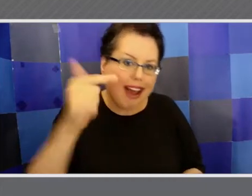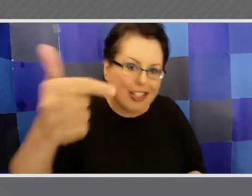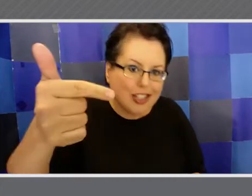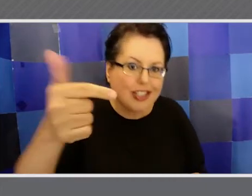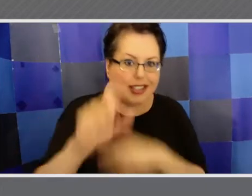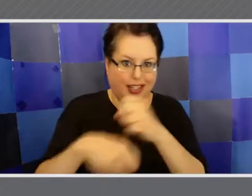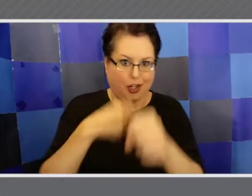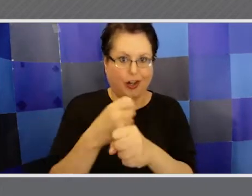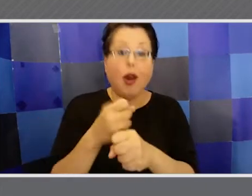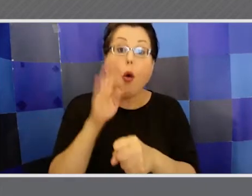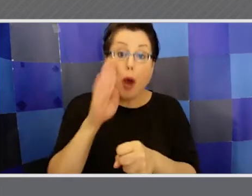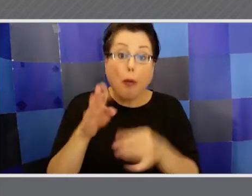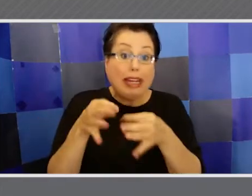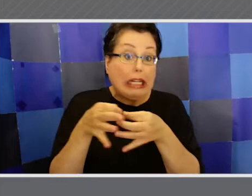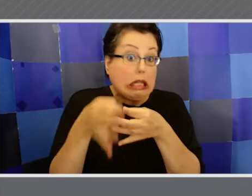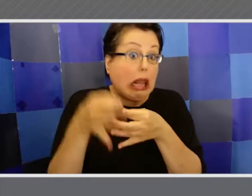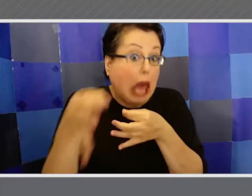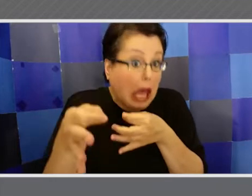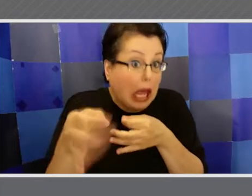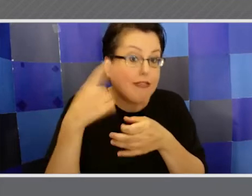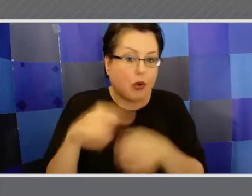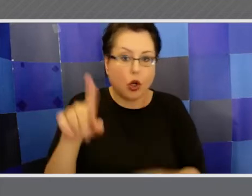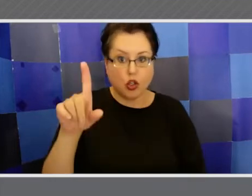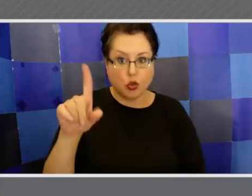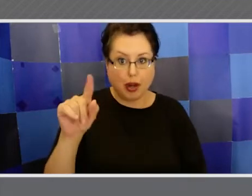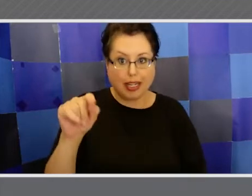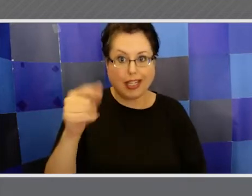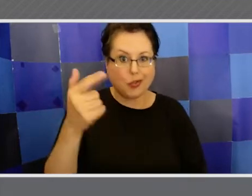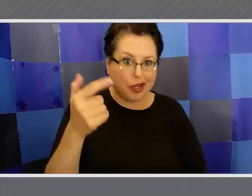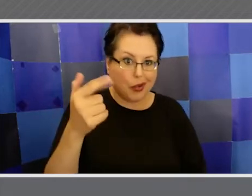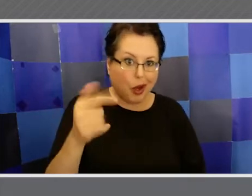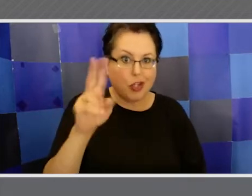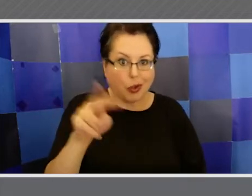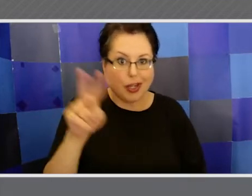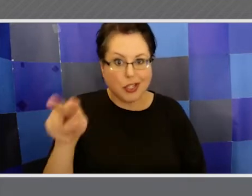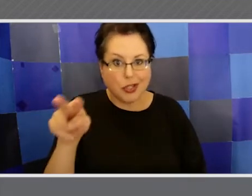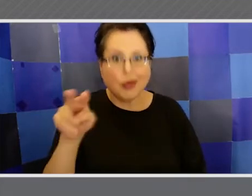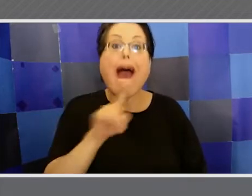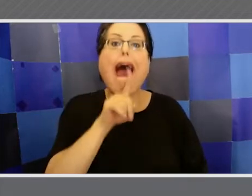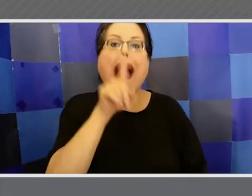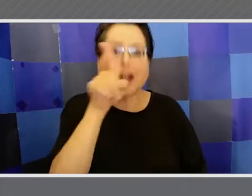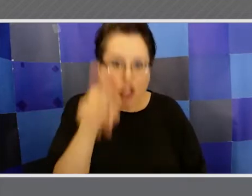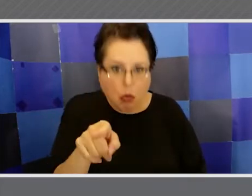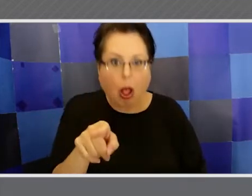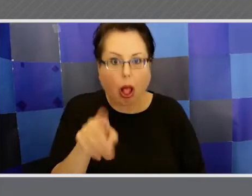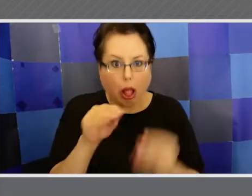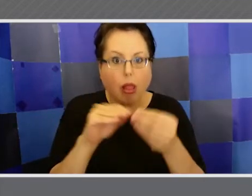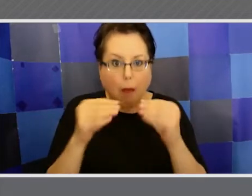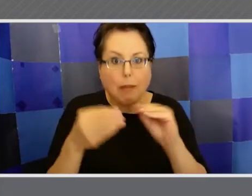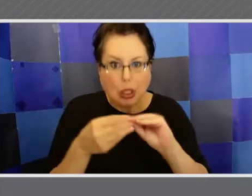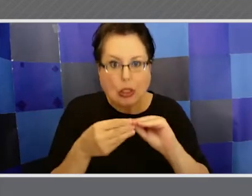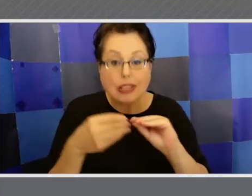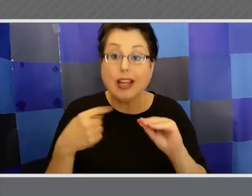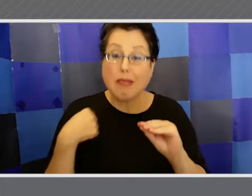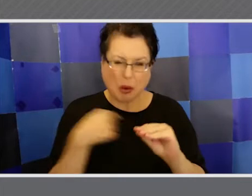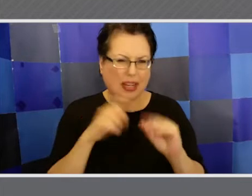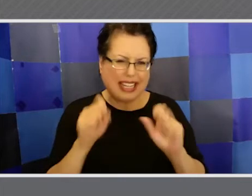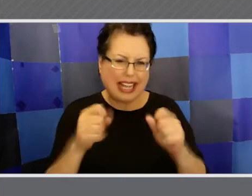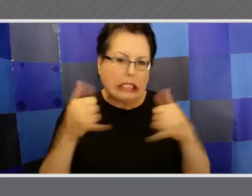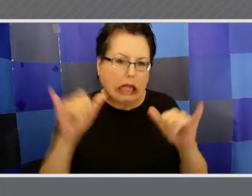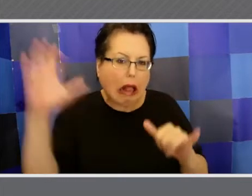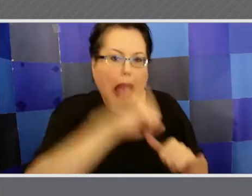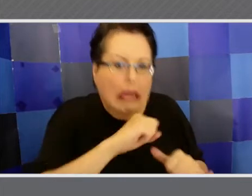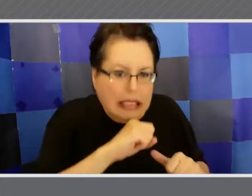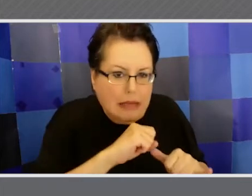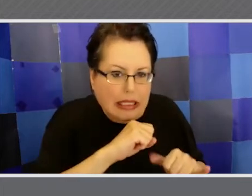delay for 21 actuals, 22 and 23 actuals, but we can still make estimates. So that's what